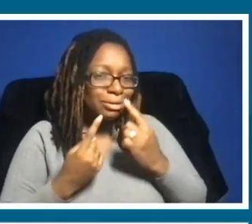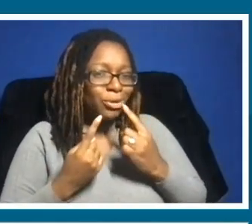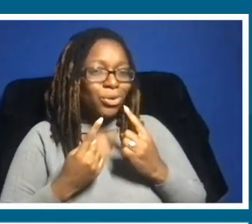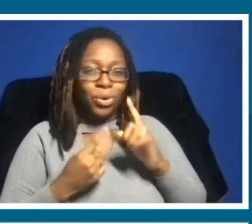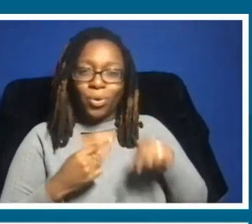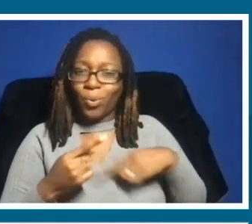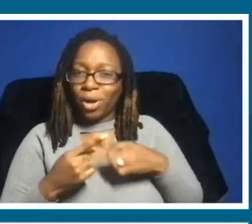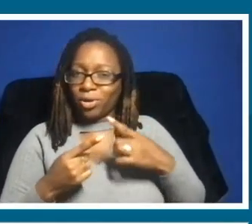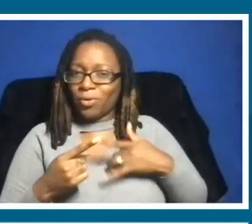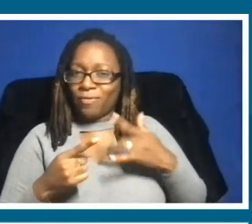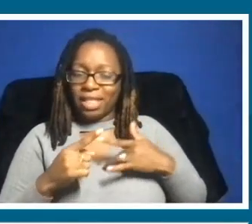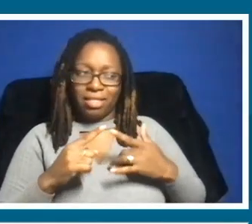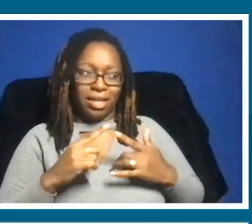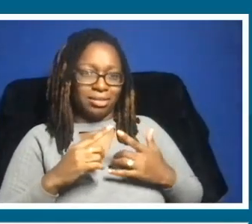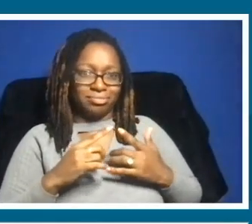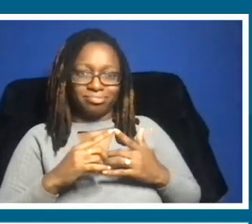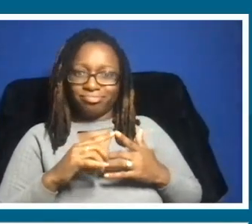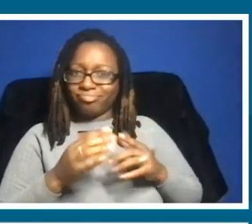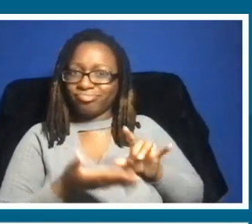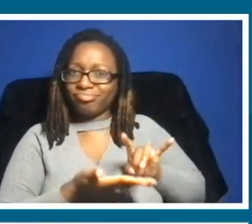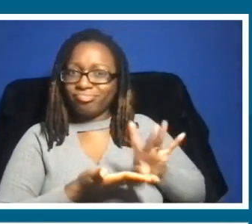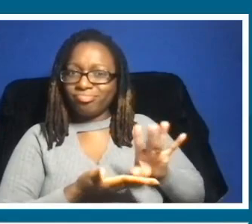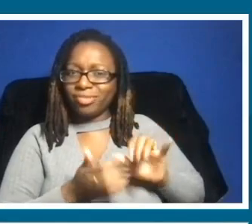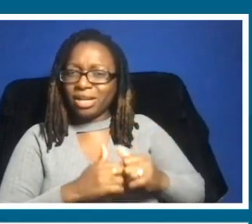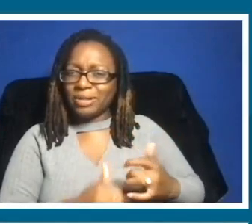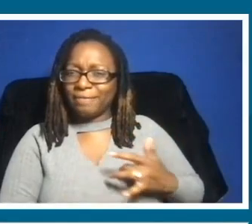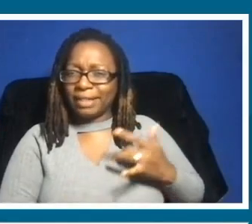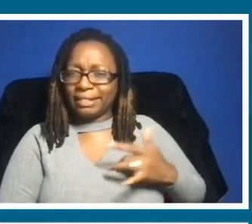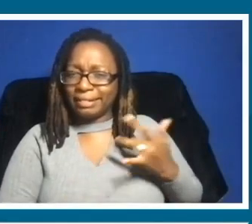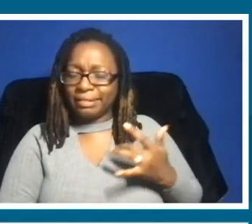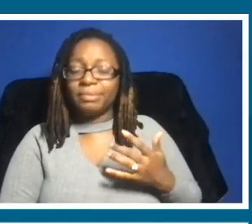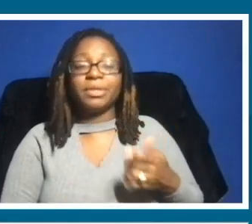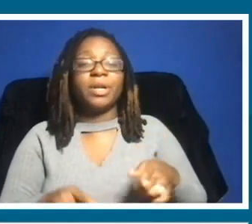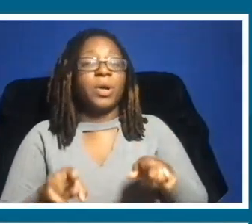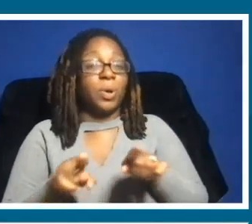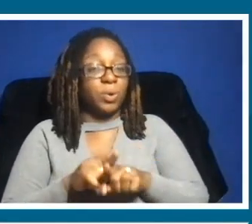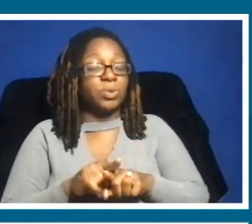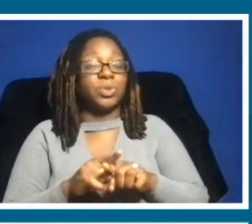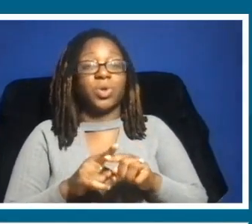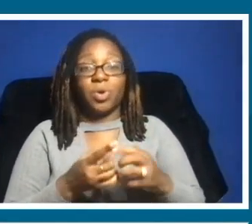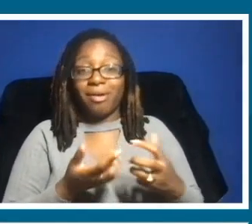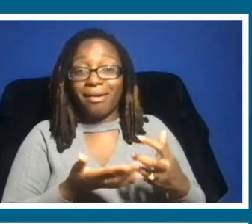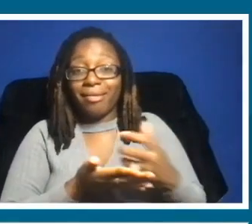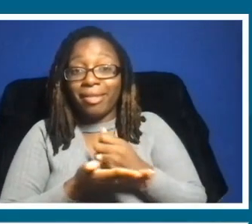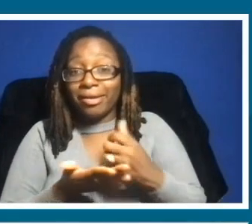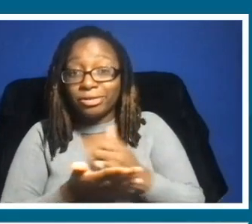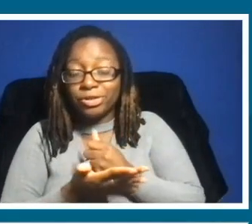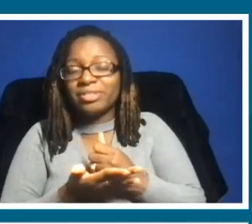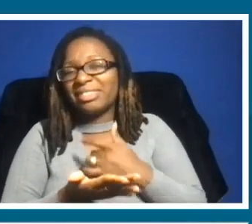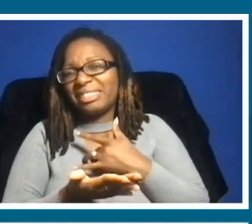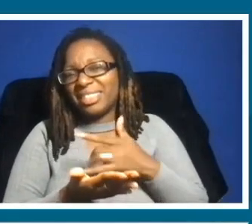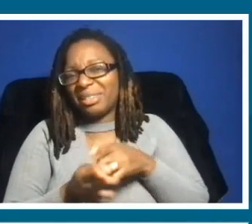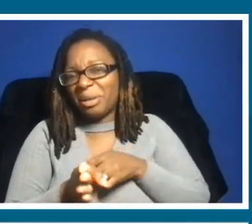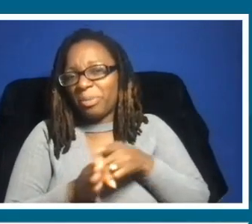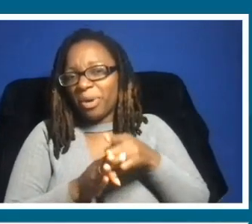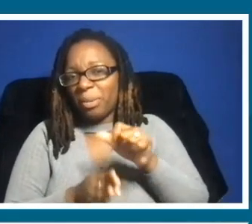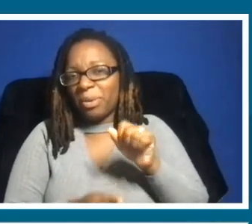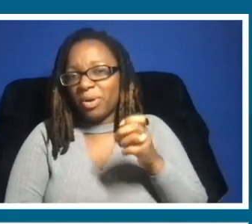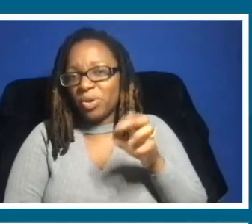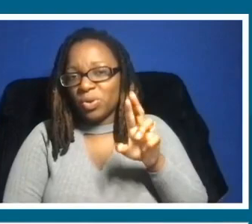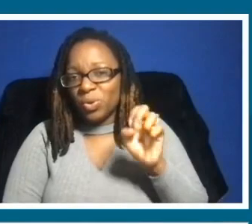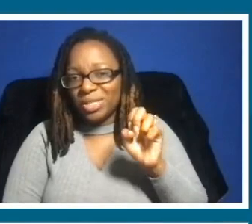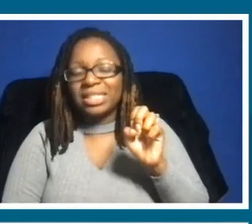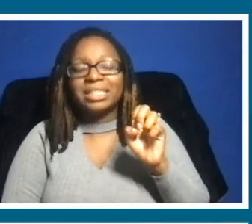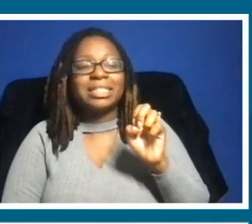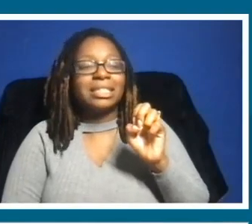And notably, the other thing that perfect collections of primary sources are to give a collection